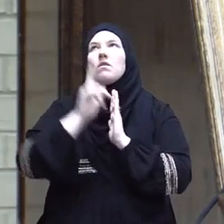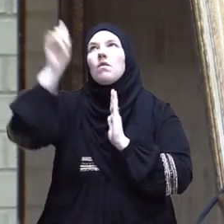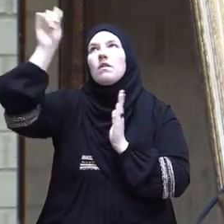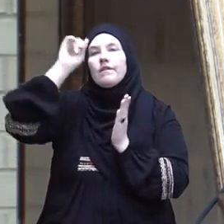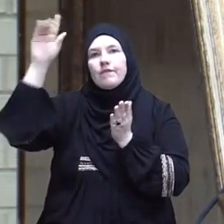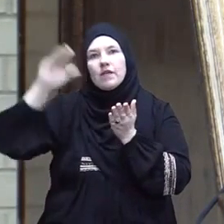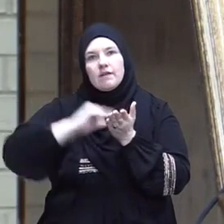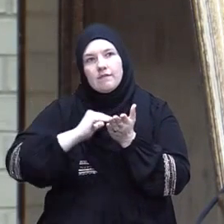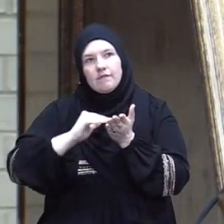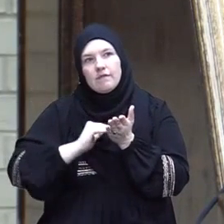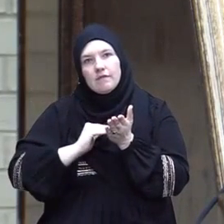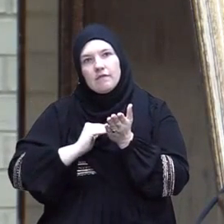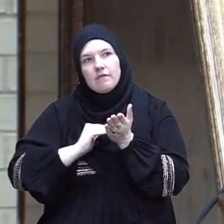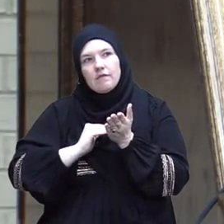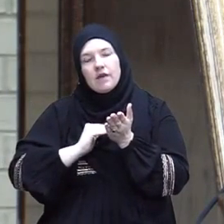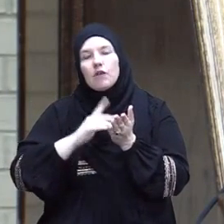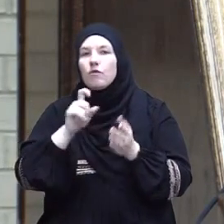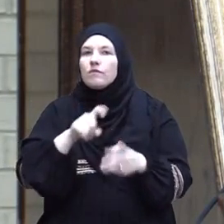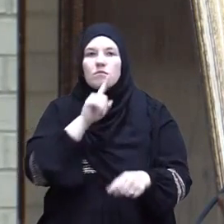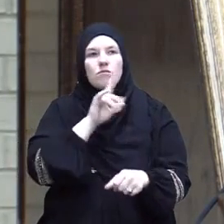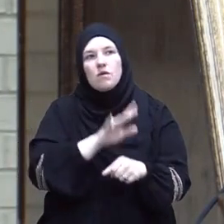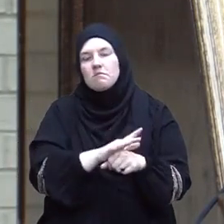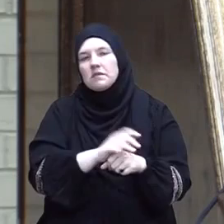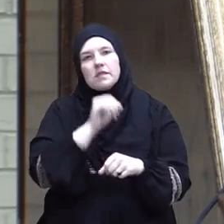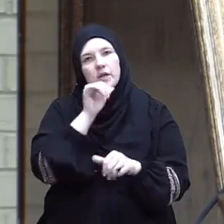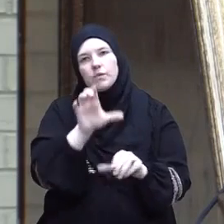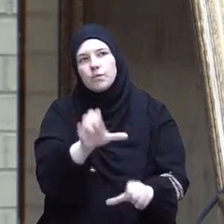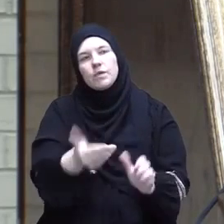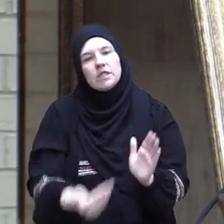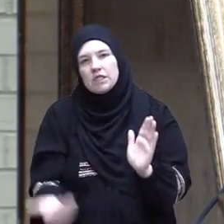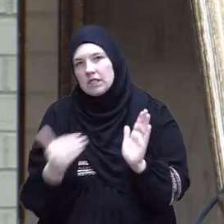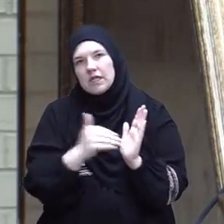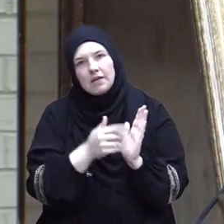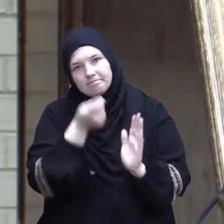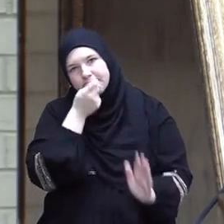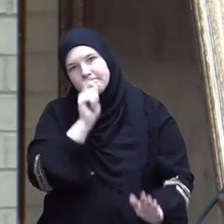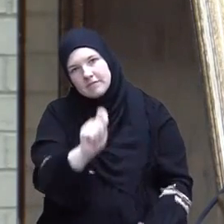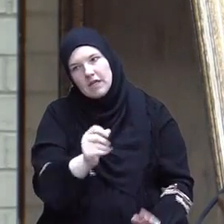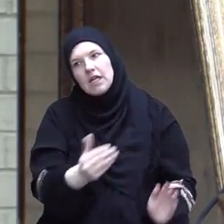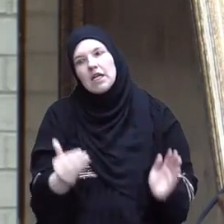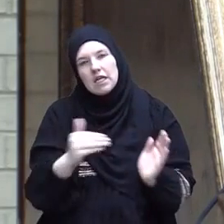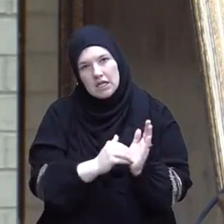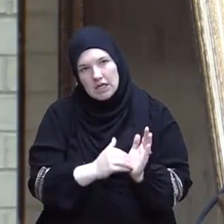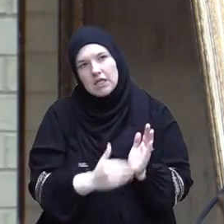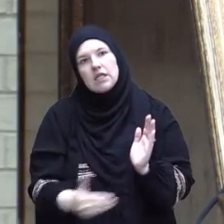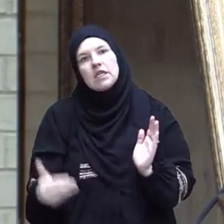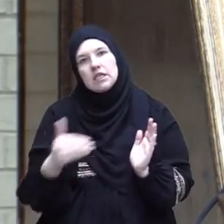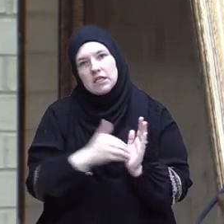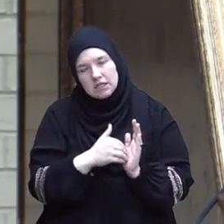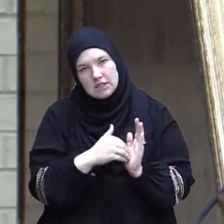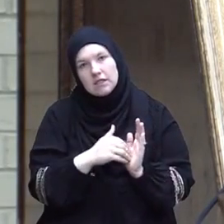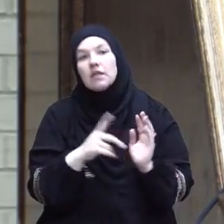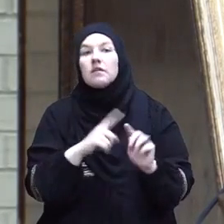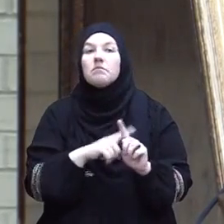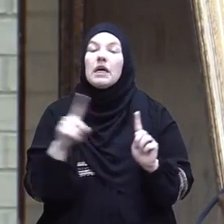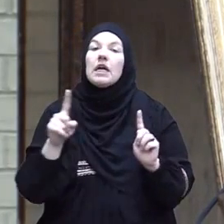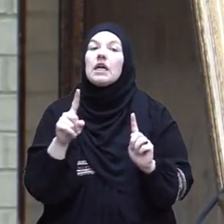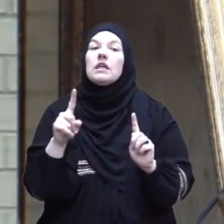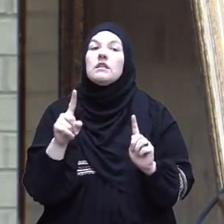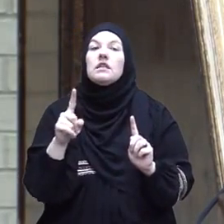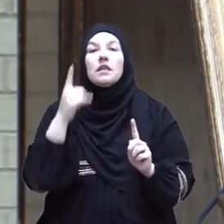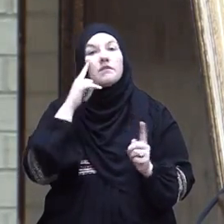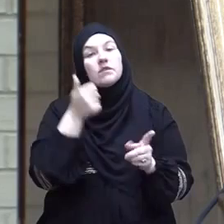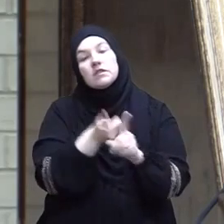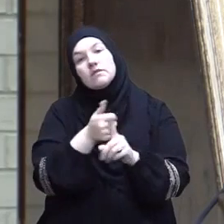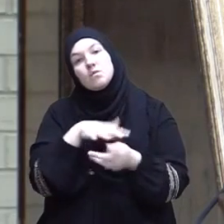you and you have to promise not to do the same thing again and again and again. But even if you are